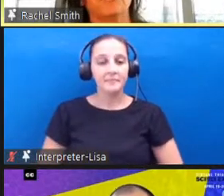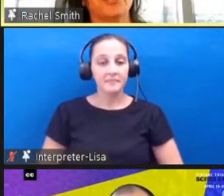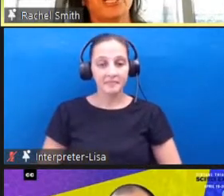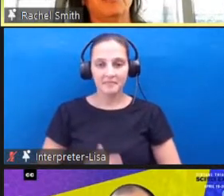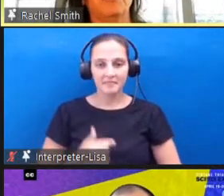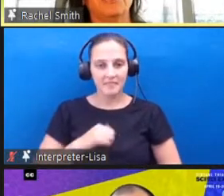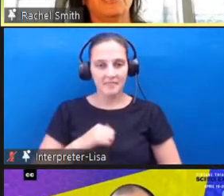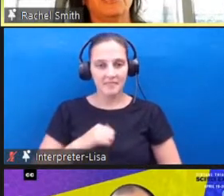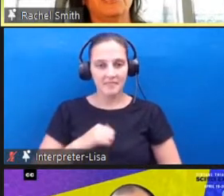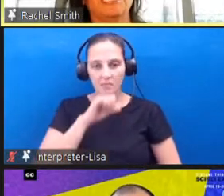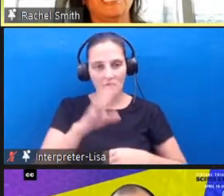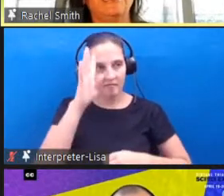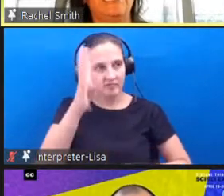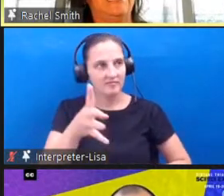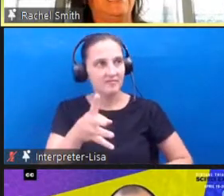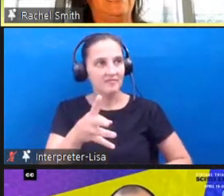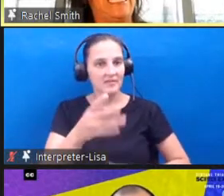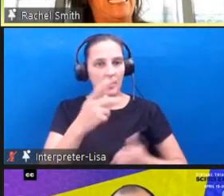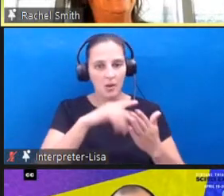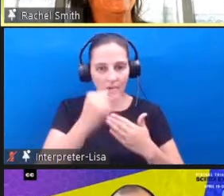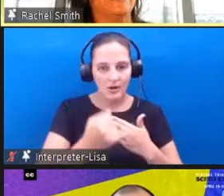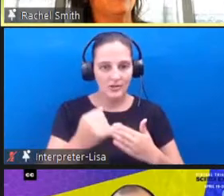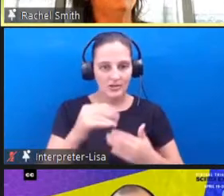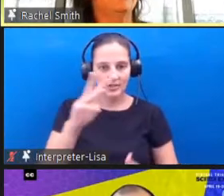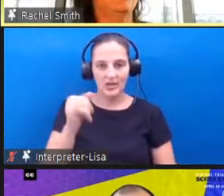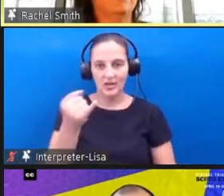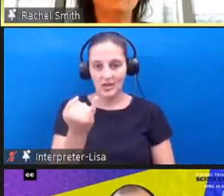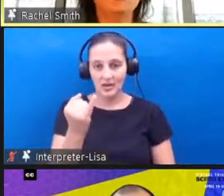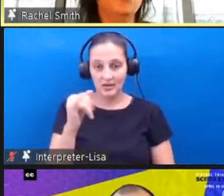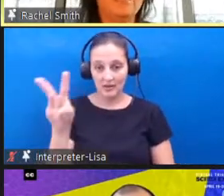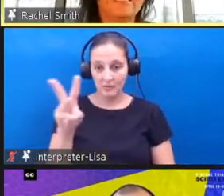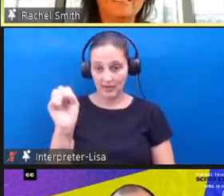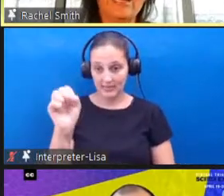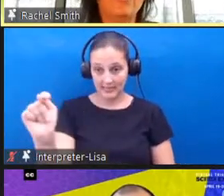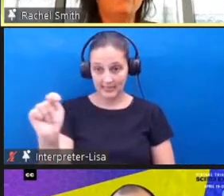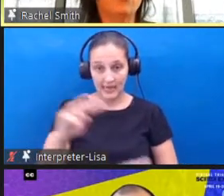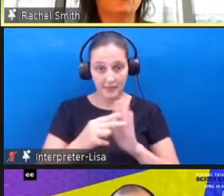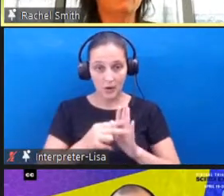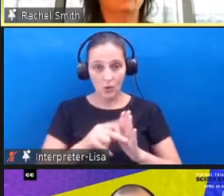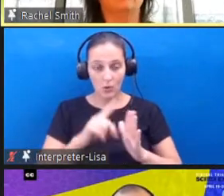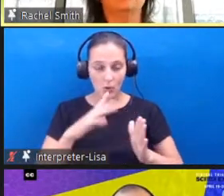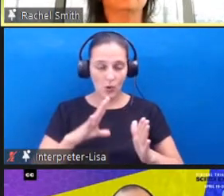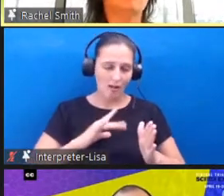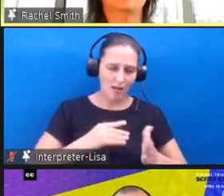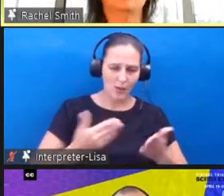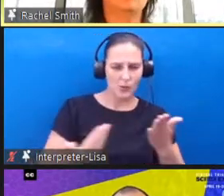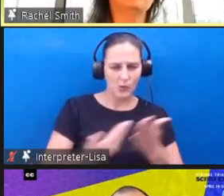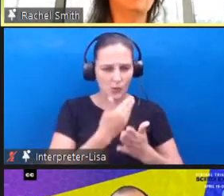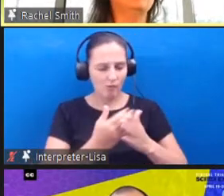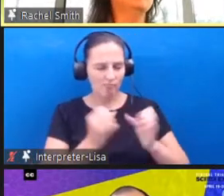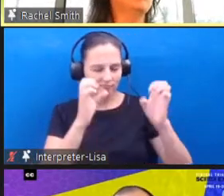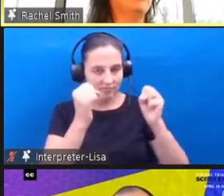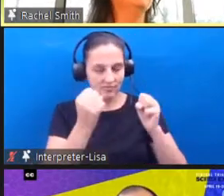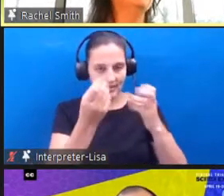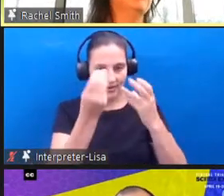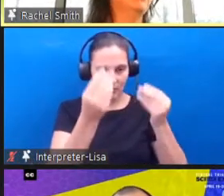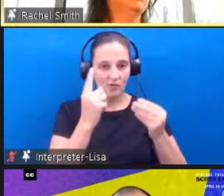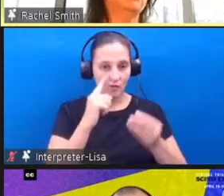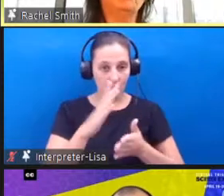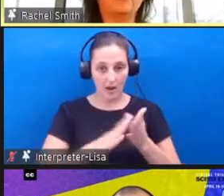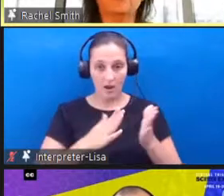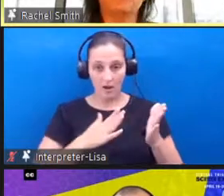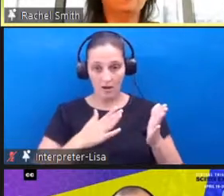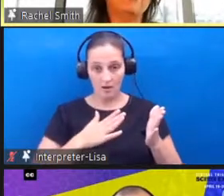project for JWST. And that would mean I would have new amazing data for whatever I was thinking about studying. So probably something